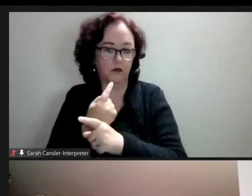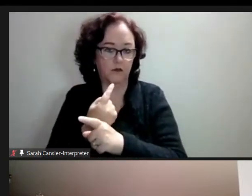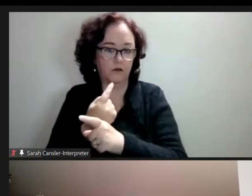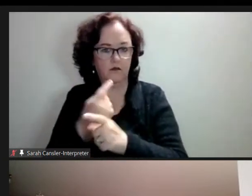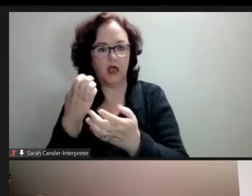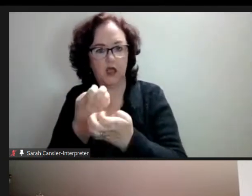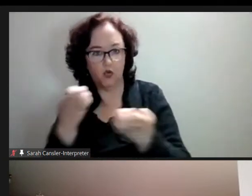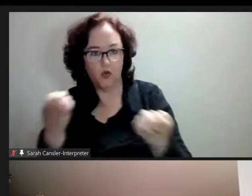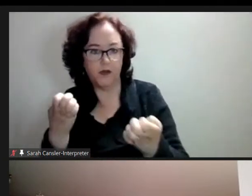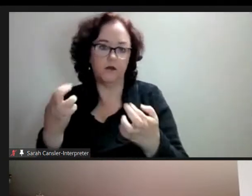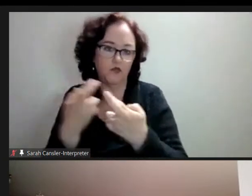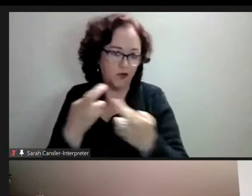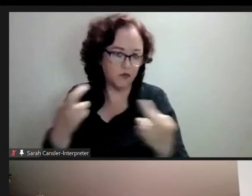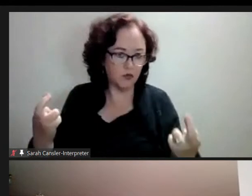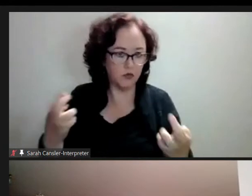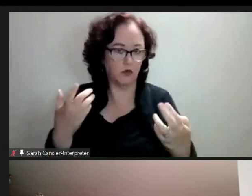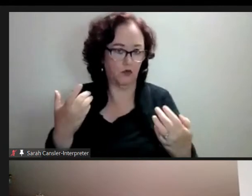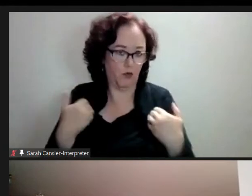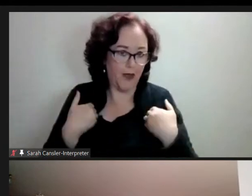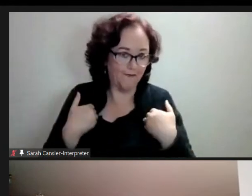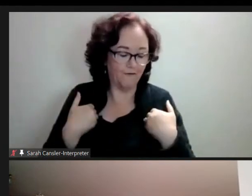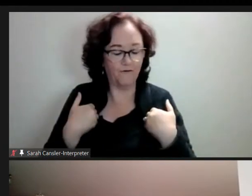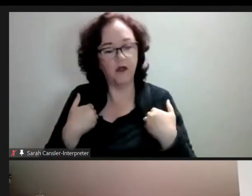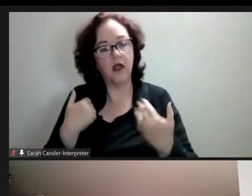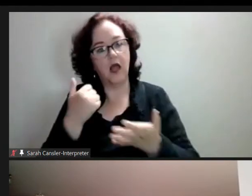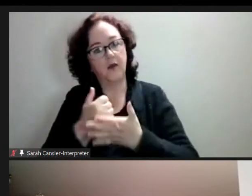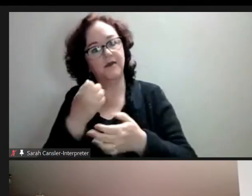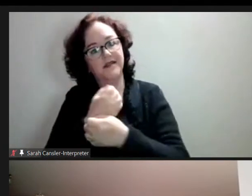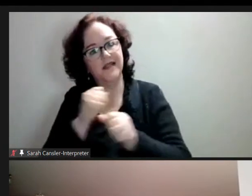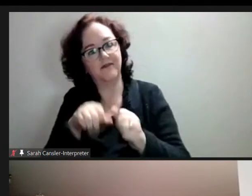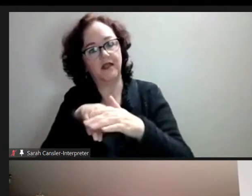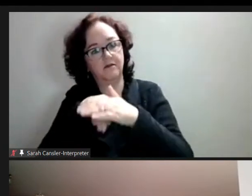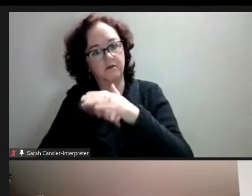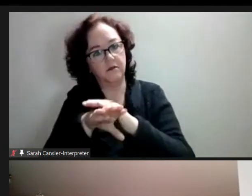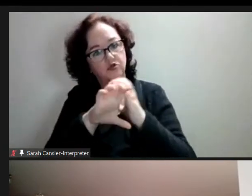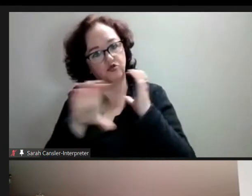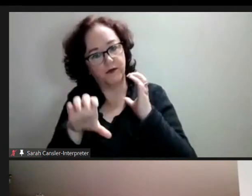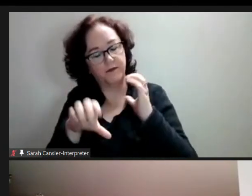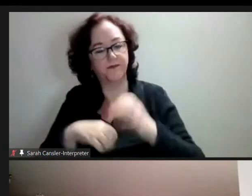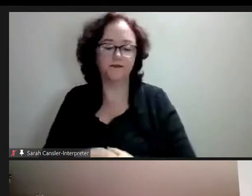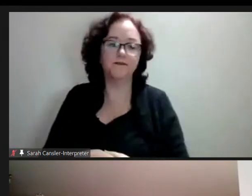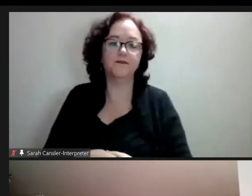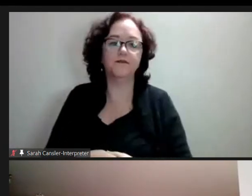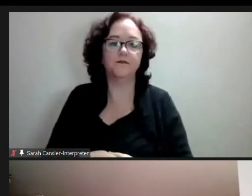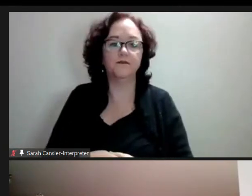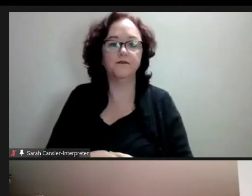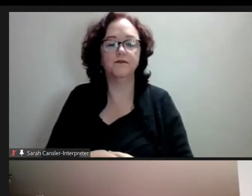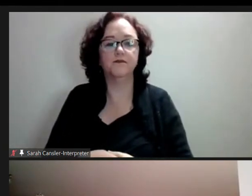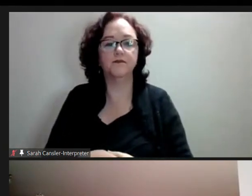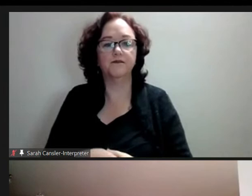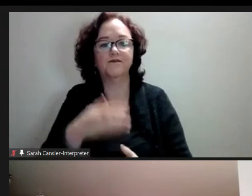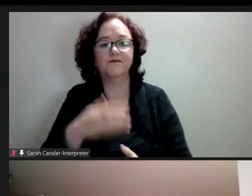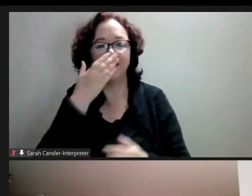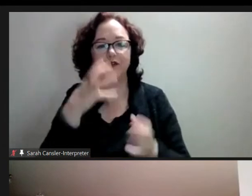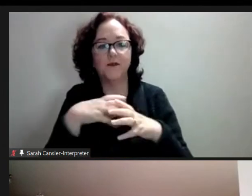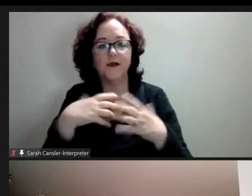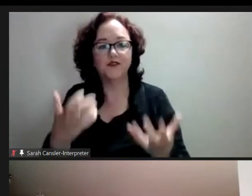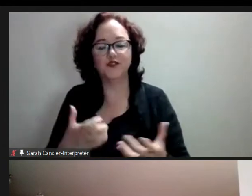equipment and resources that we have so they could safely board or alight the trains. Thank you so much. You're very